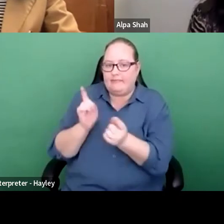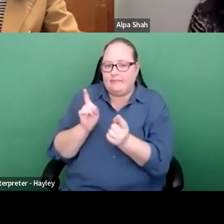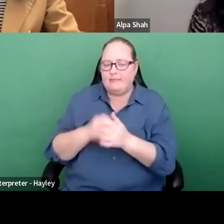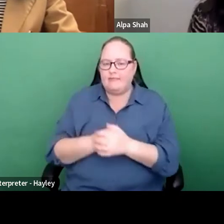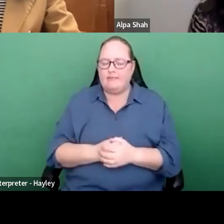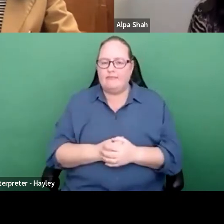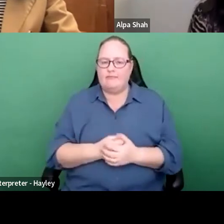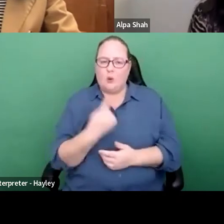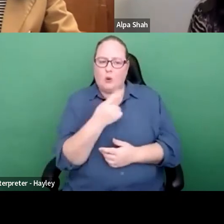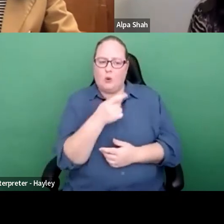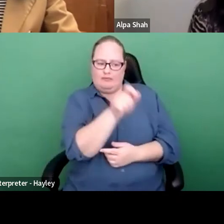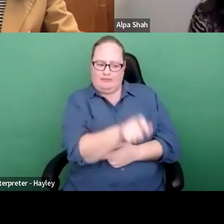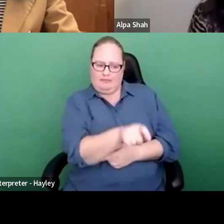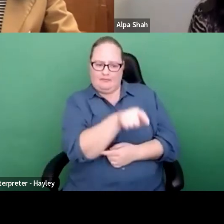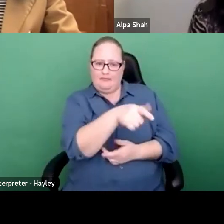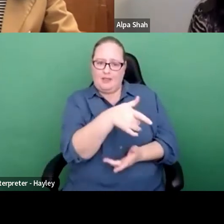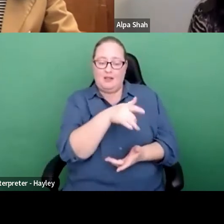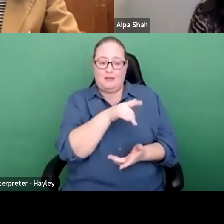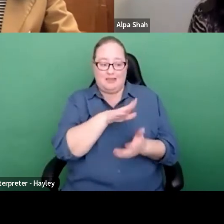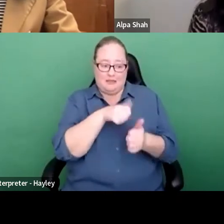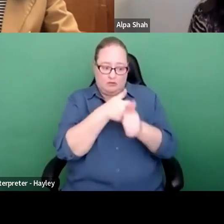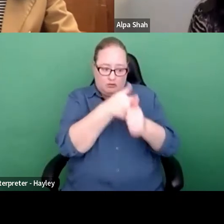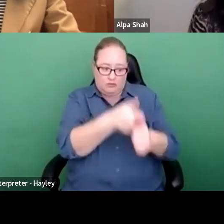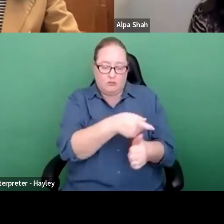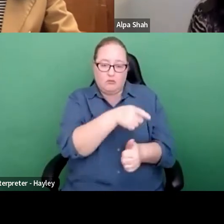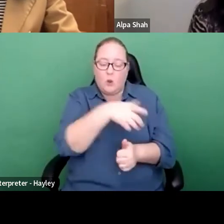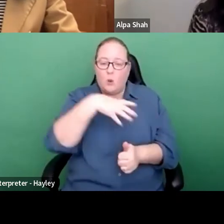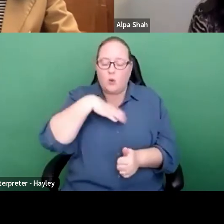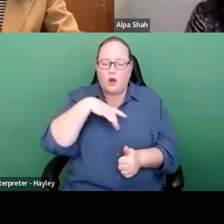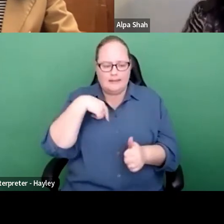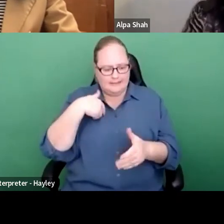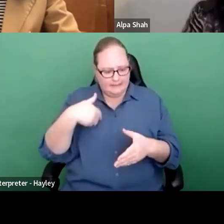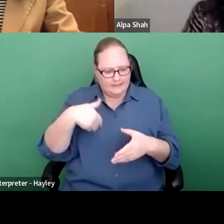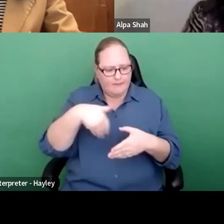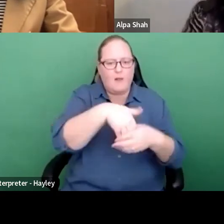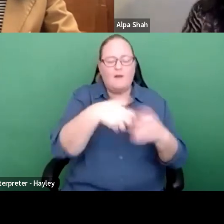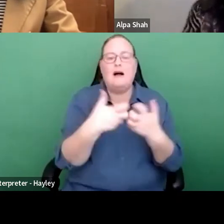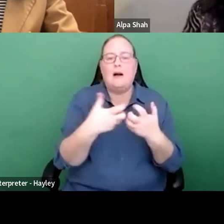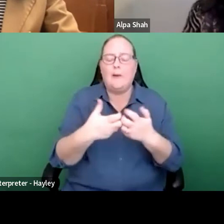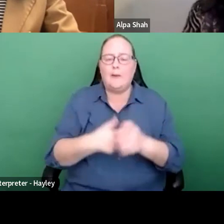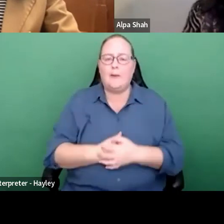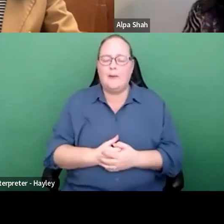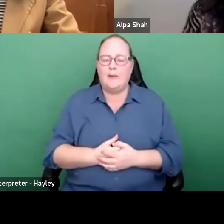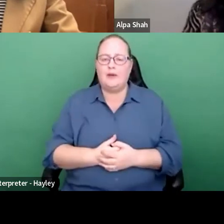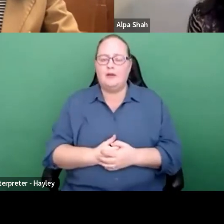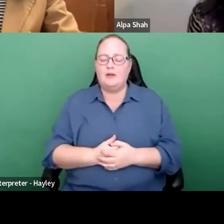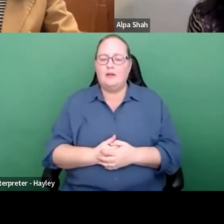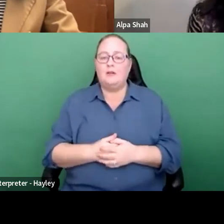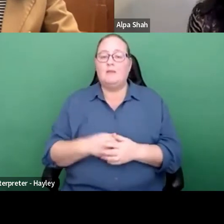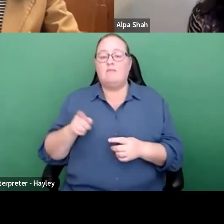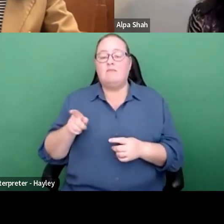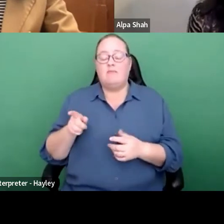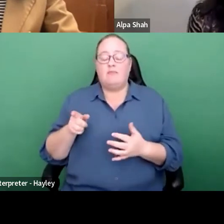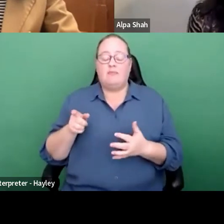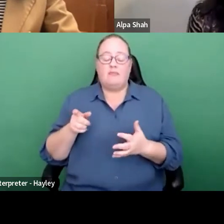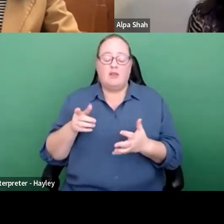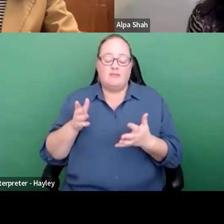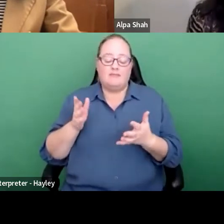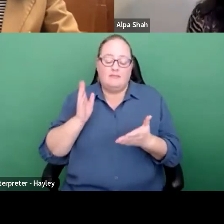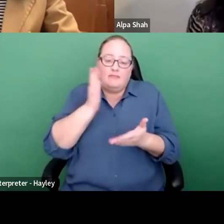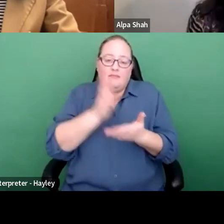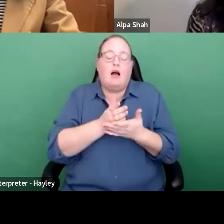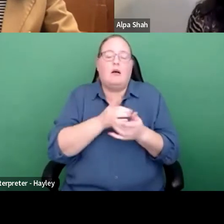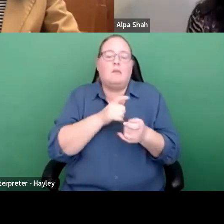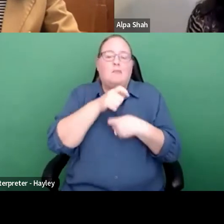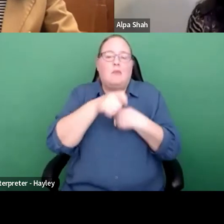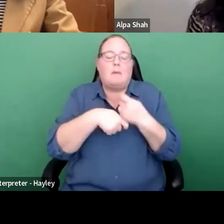involved? Really what Sarah is alluding to is a practice that's starting to grow in the homelessness sector that I worked in, which is known as